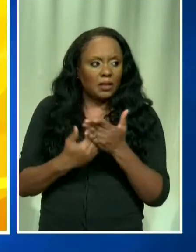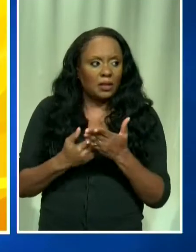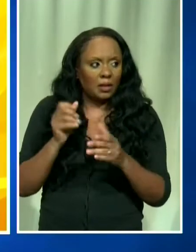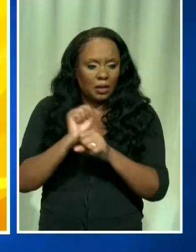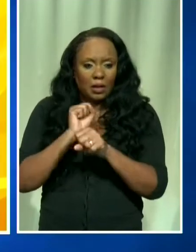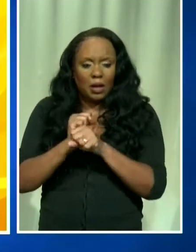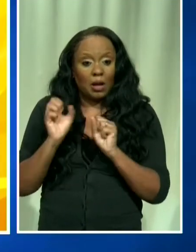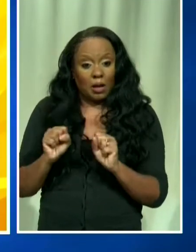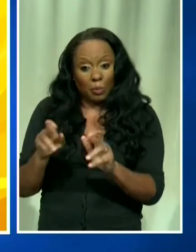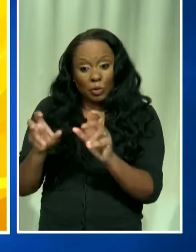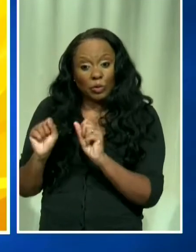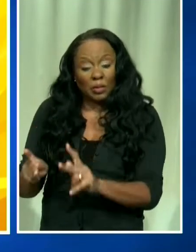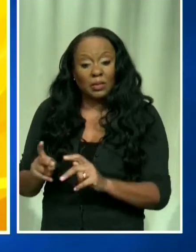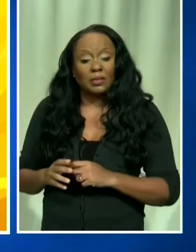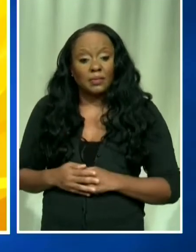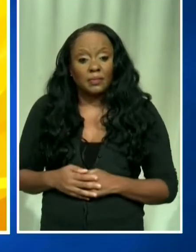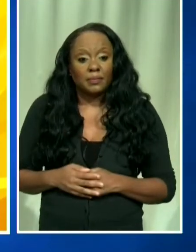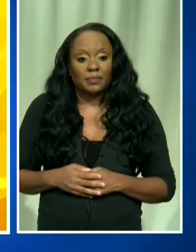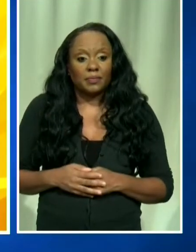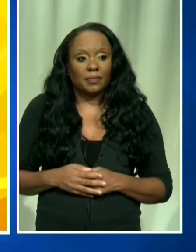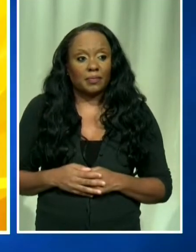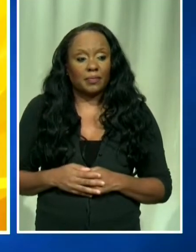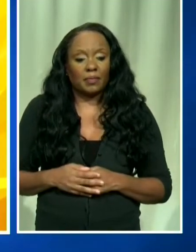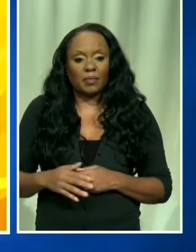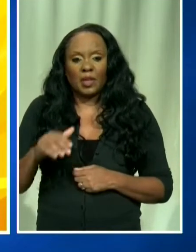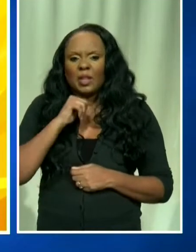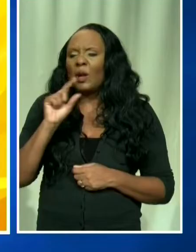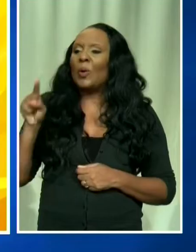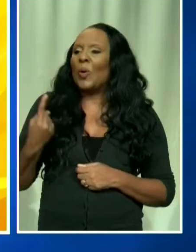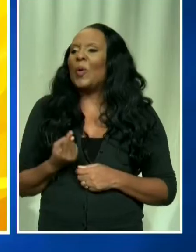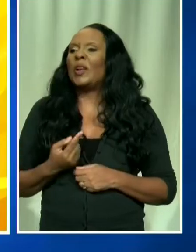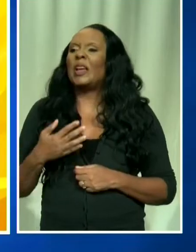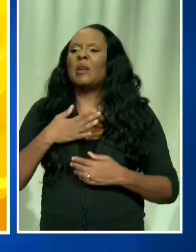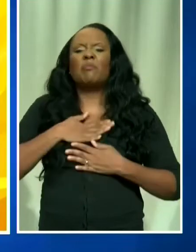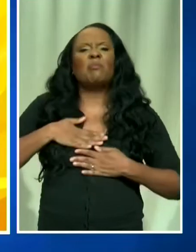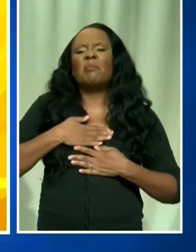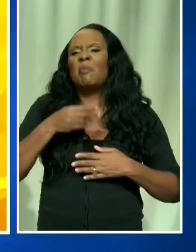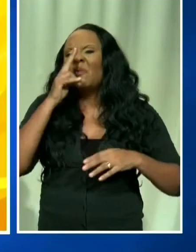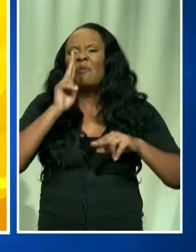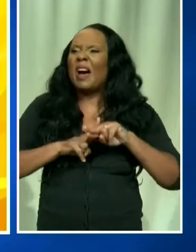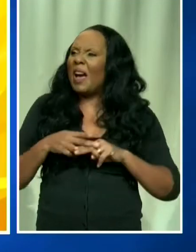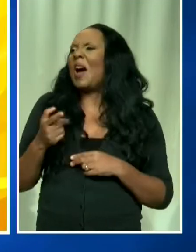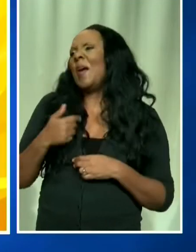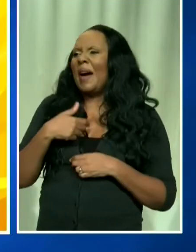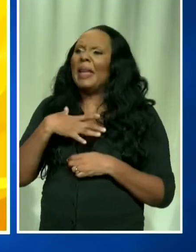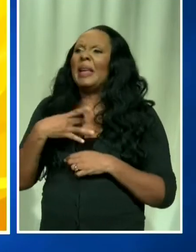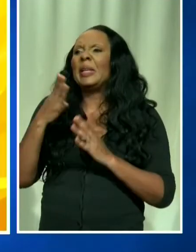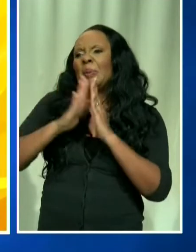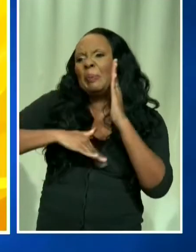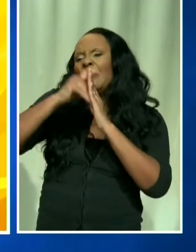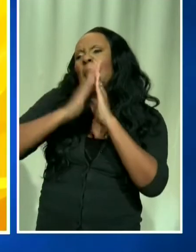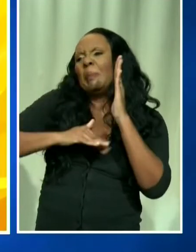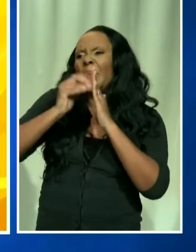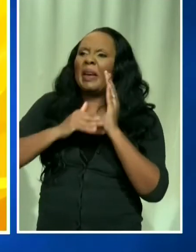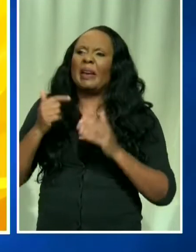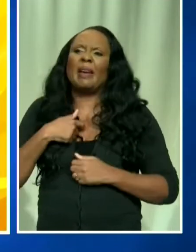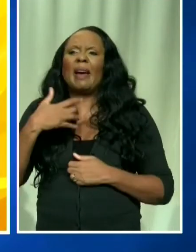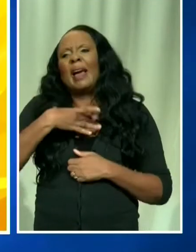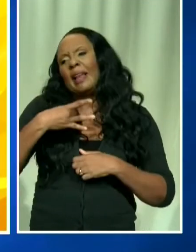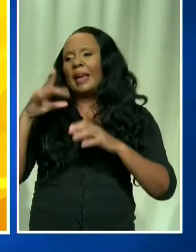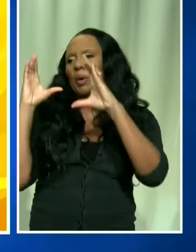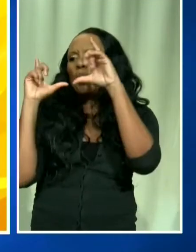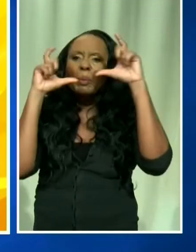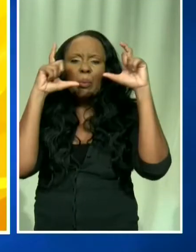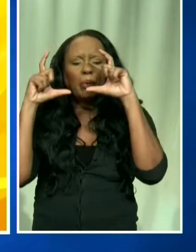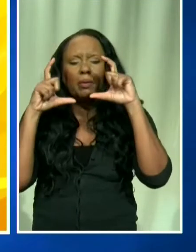career, so that people don't just see it as a hobby. You know, these people like to paint, or these people like to do graphics, or these people like to do photography. But we